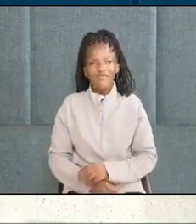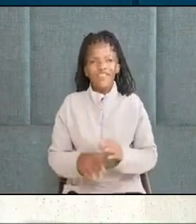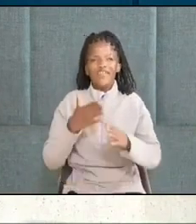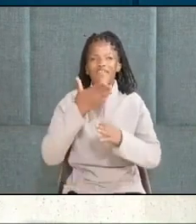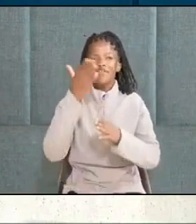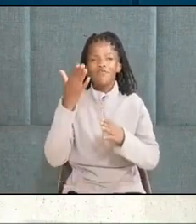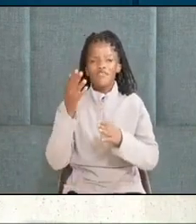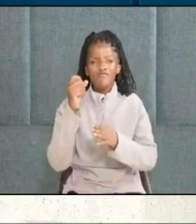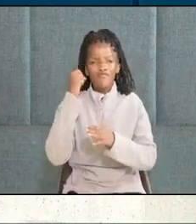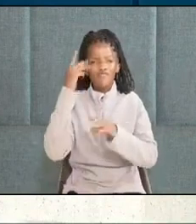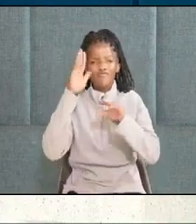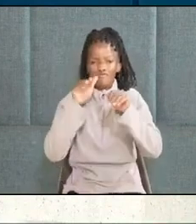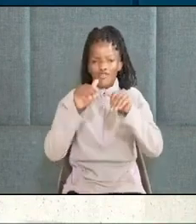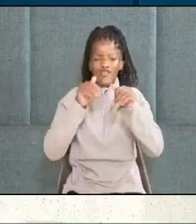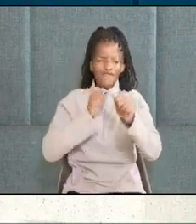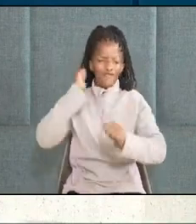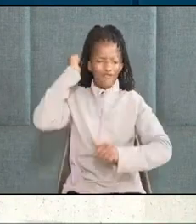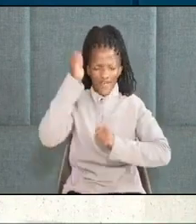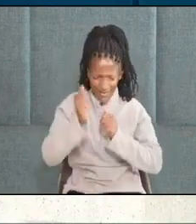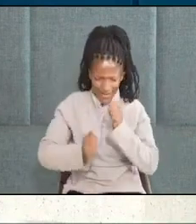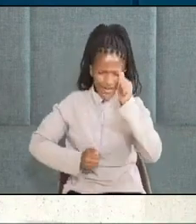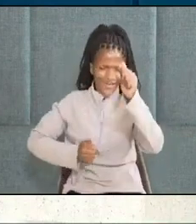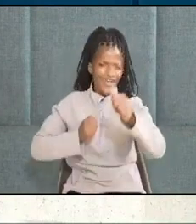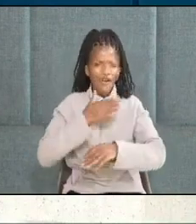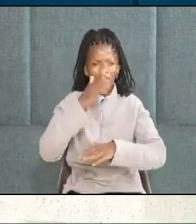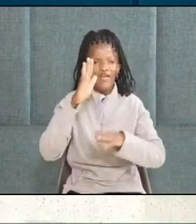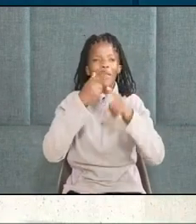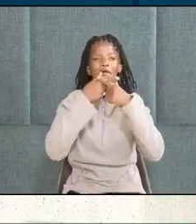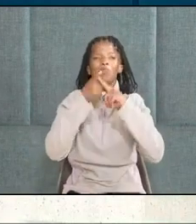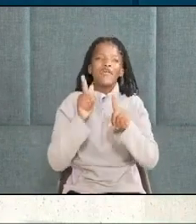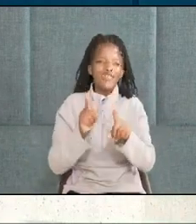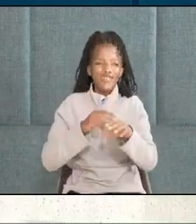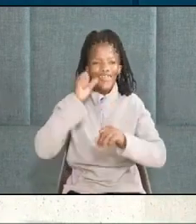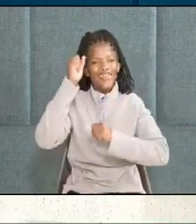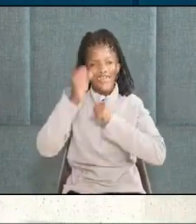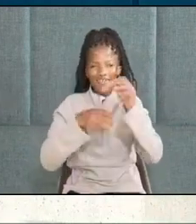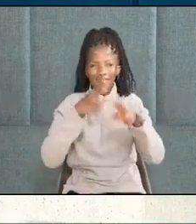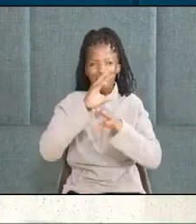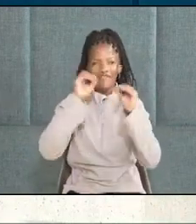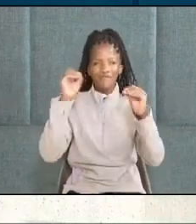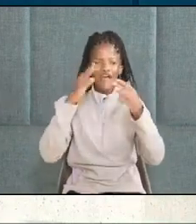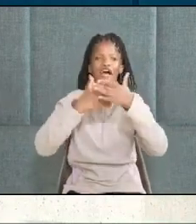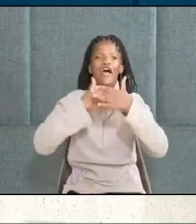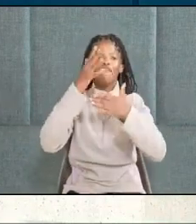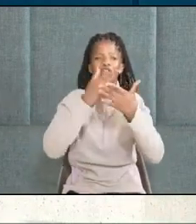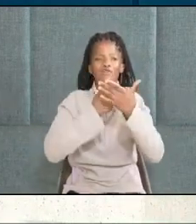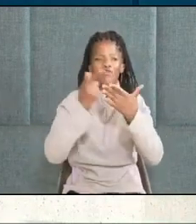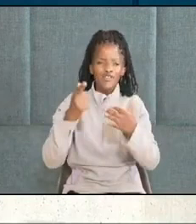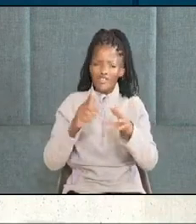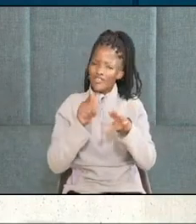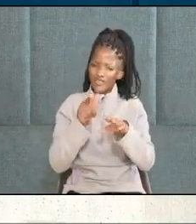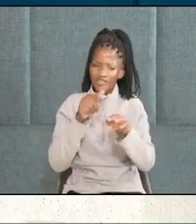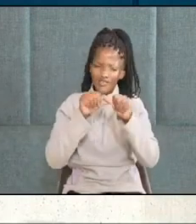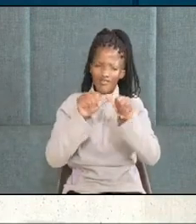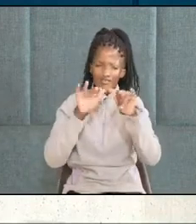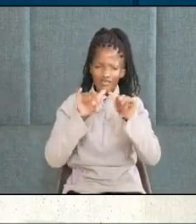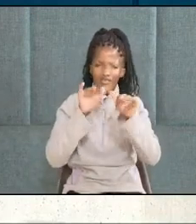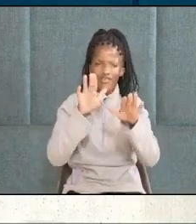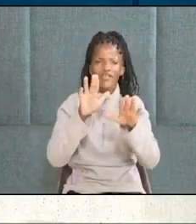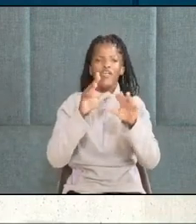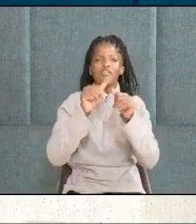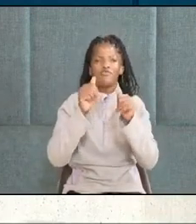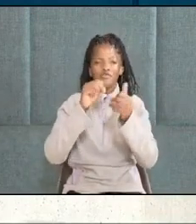They waited for it to run away again, but it did not. After a week, it was still there, and it